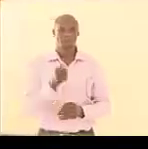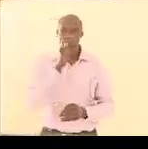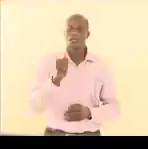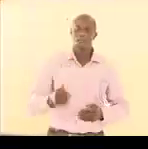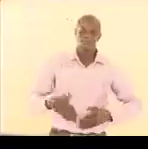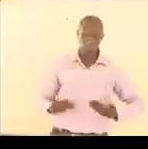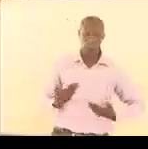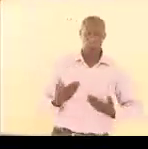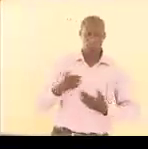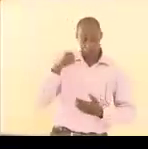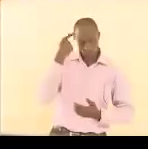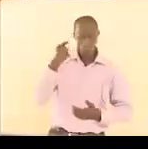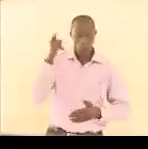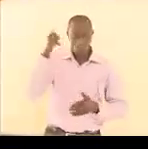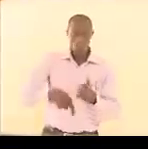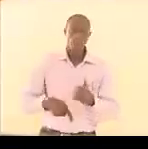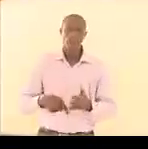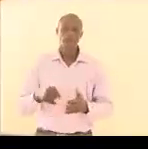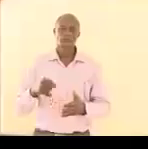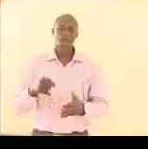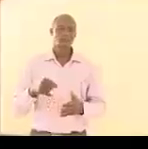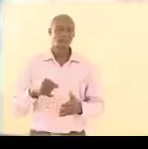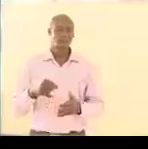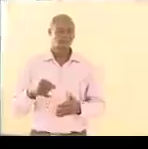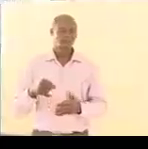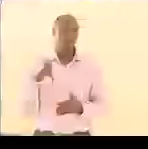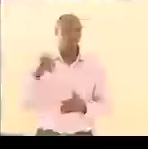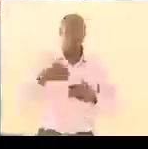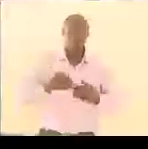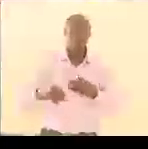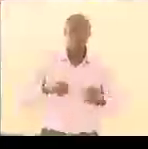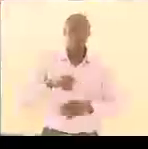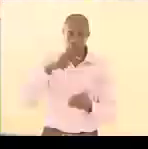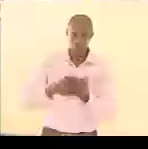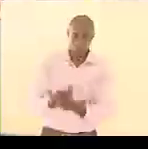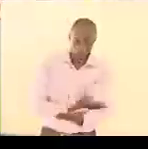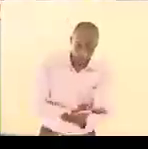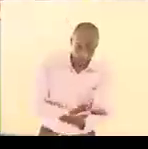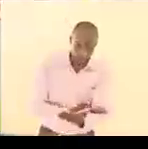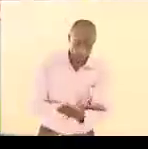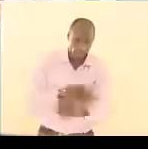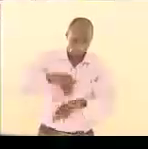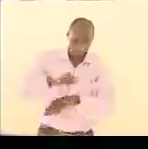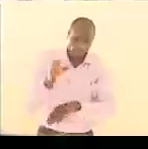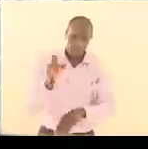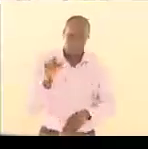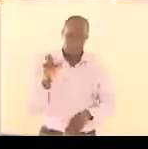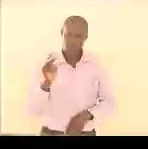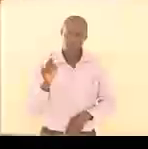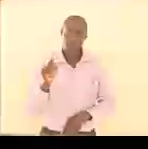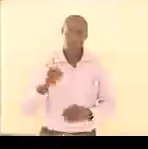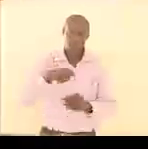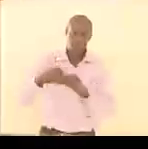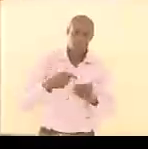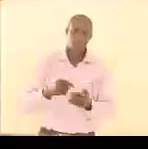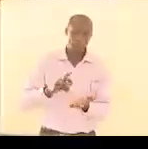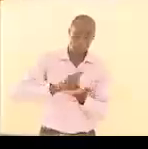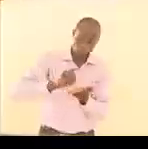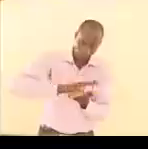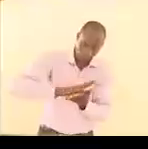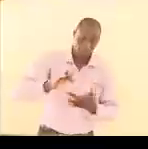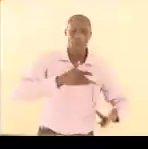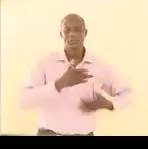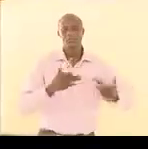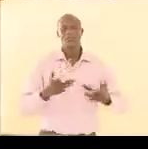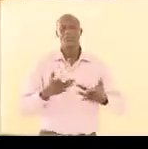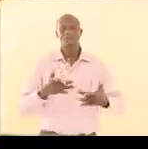grateful, and I think we should commend Gregory, who woke up this morning and sent a text to people about divine